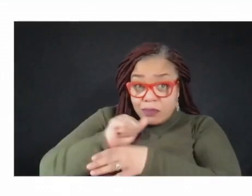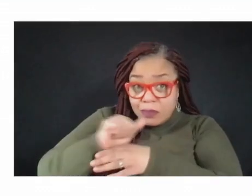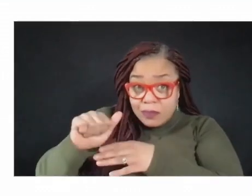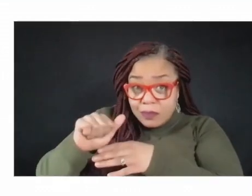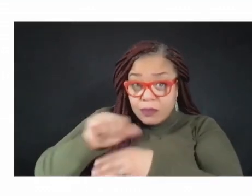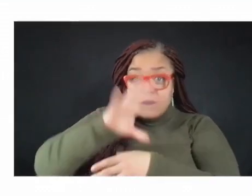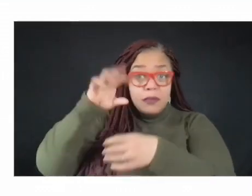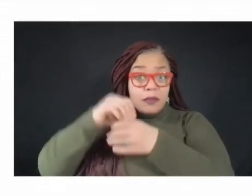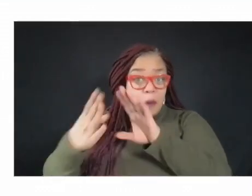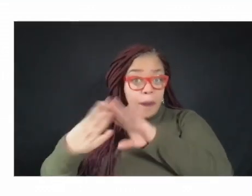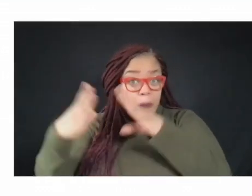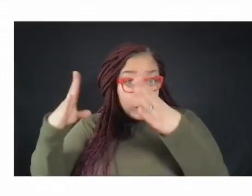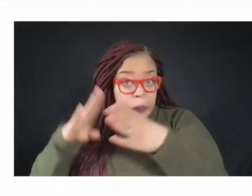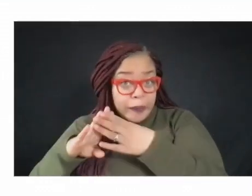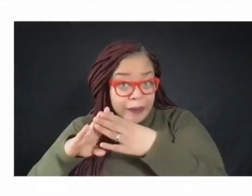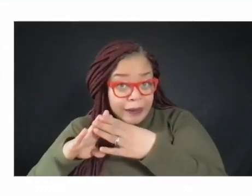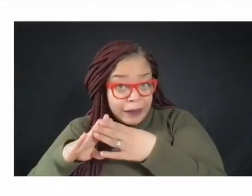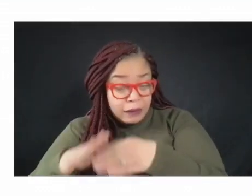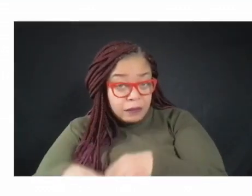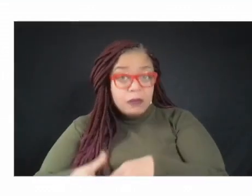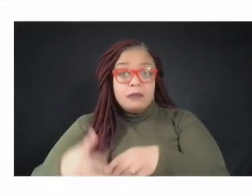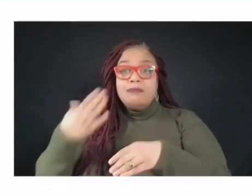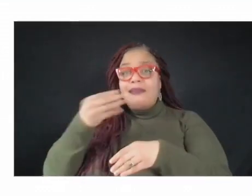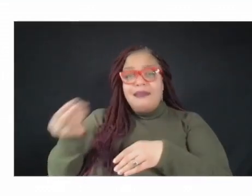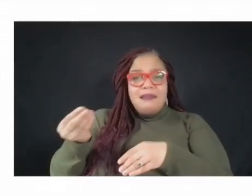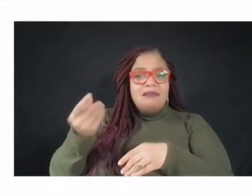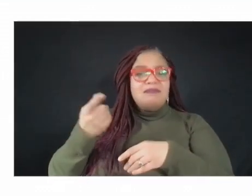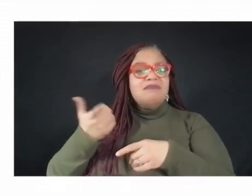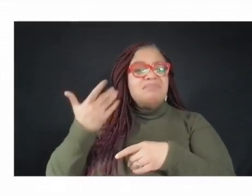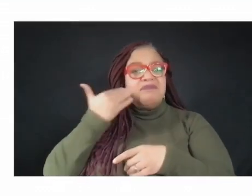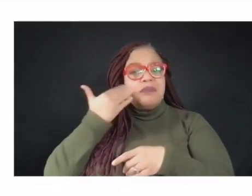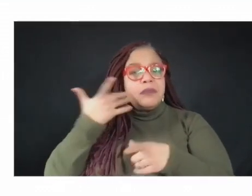exercises and practice